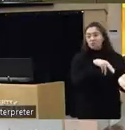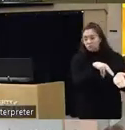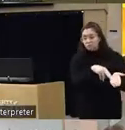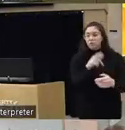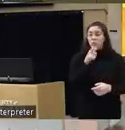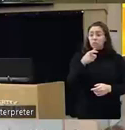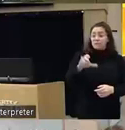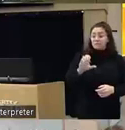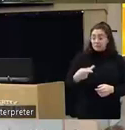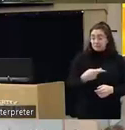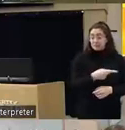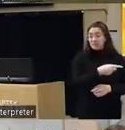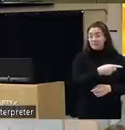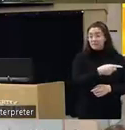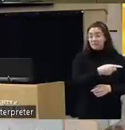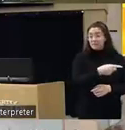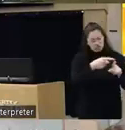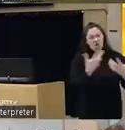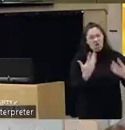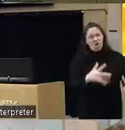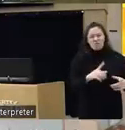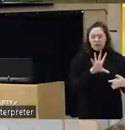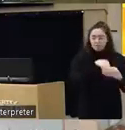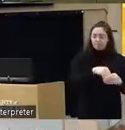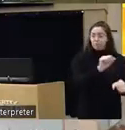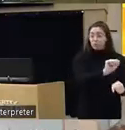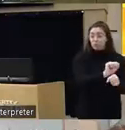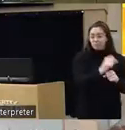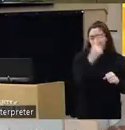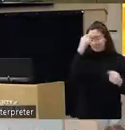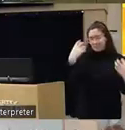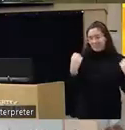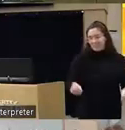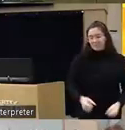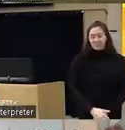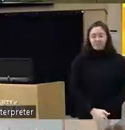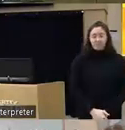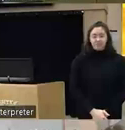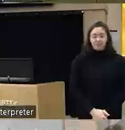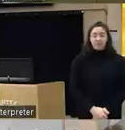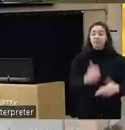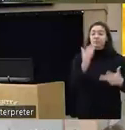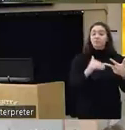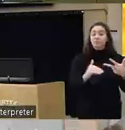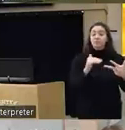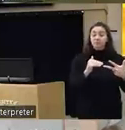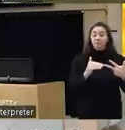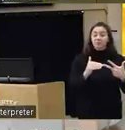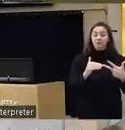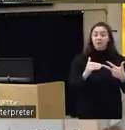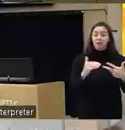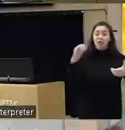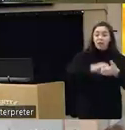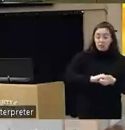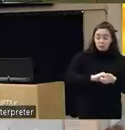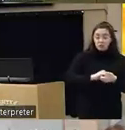doing a great subset of mental health care. Collaborative care is different because it focuses on indirect means